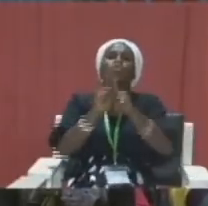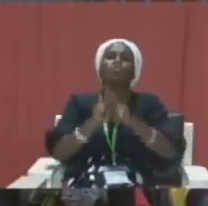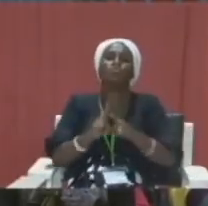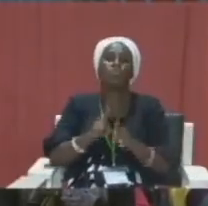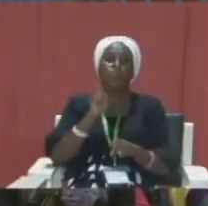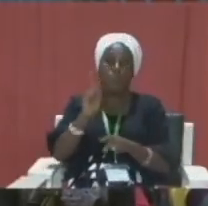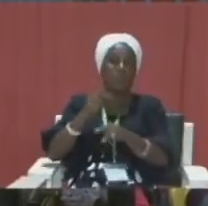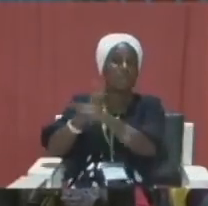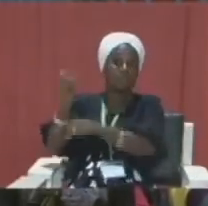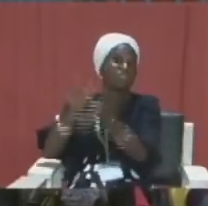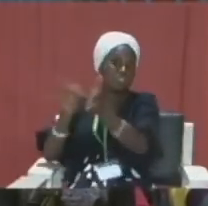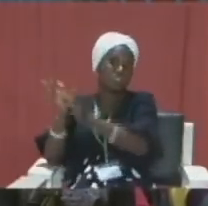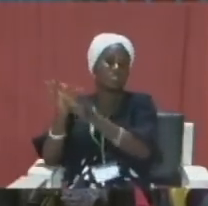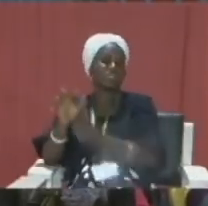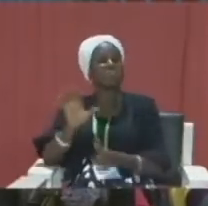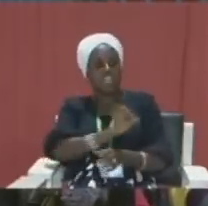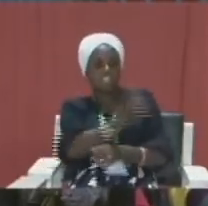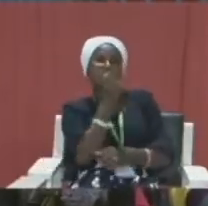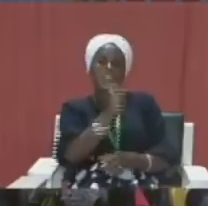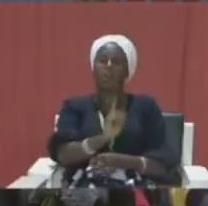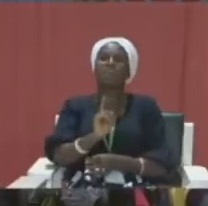said,